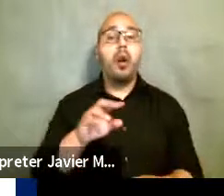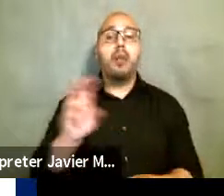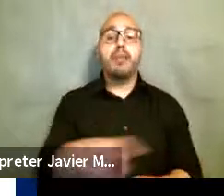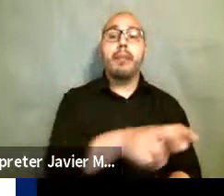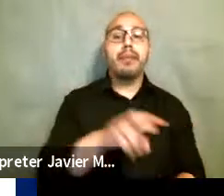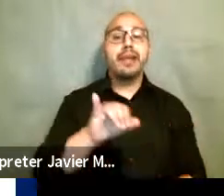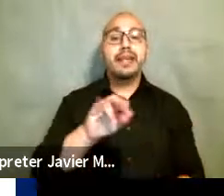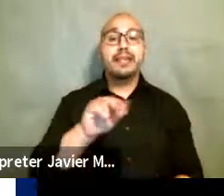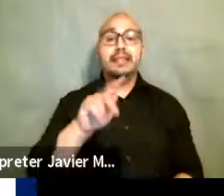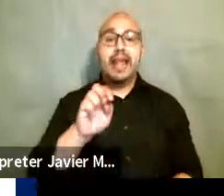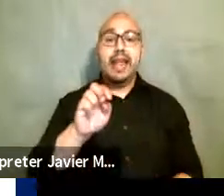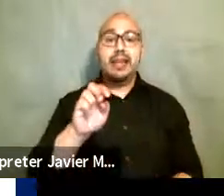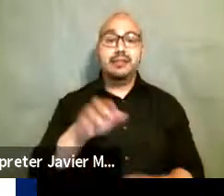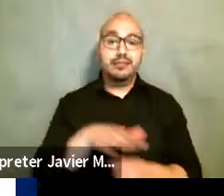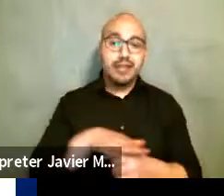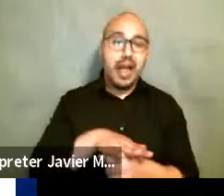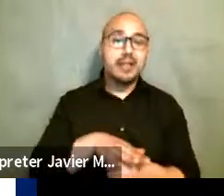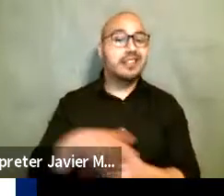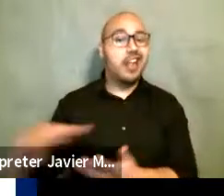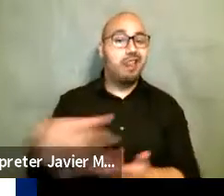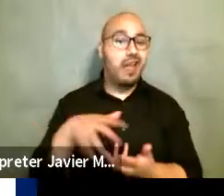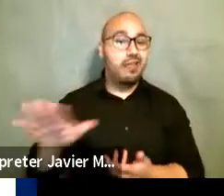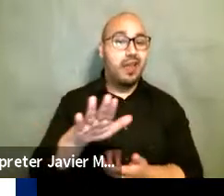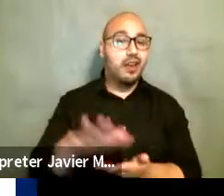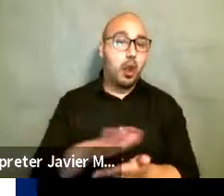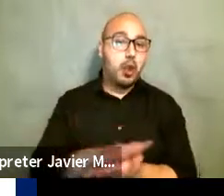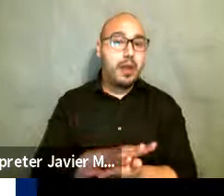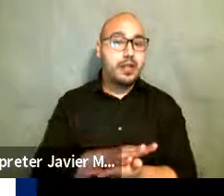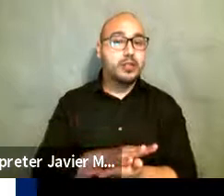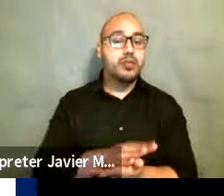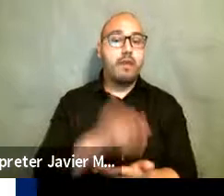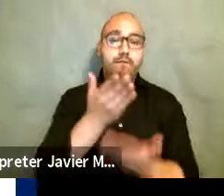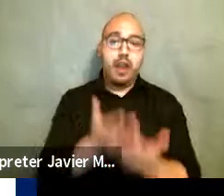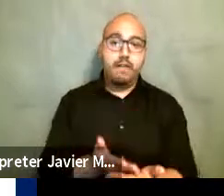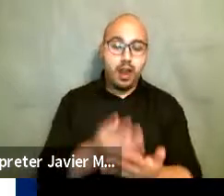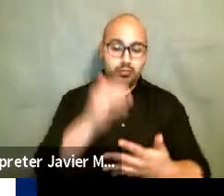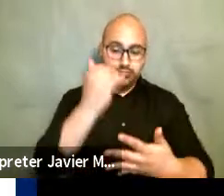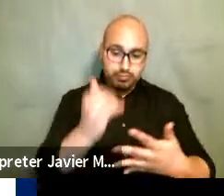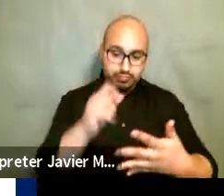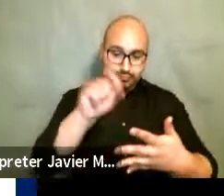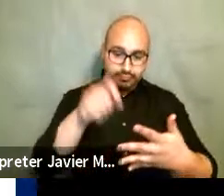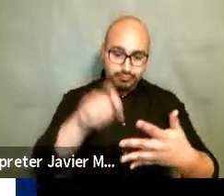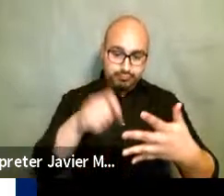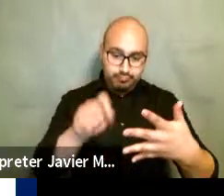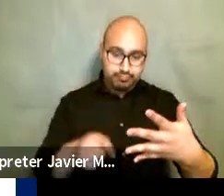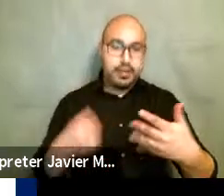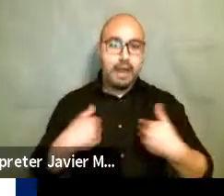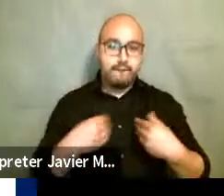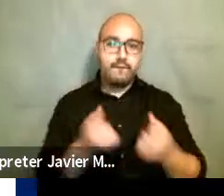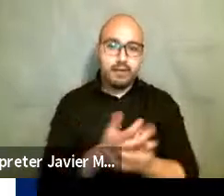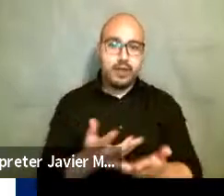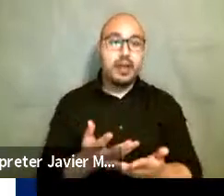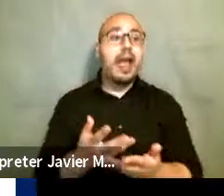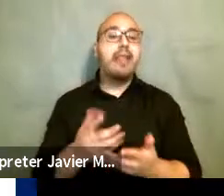Valley, and just collect the documents and then make sure that they're all there, so that the application can be submitted by a